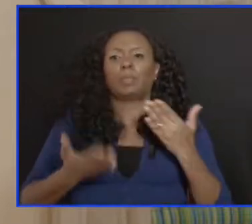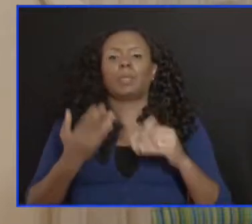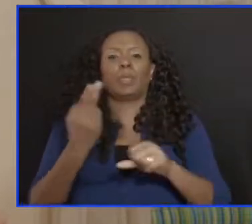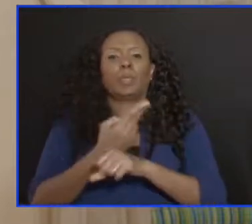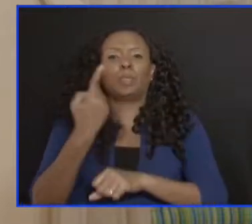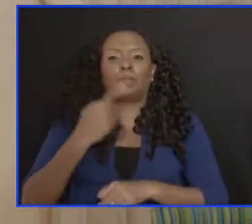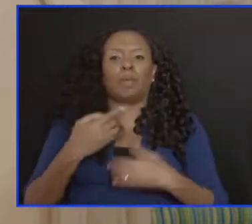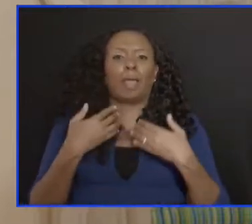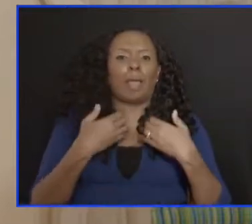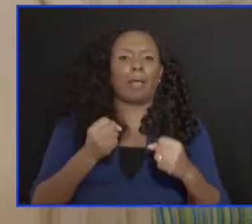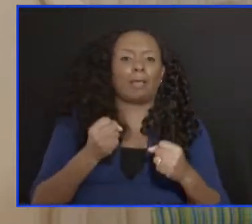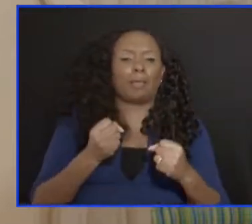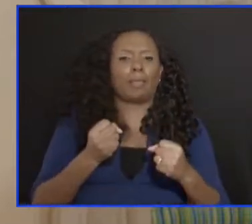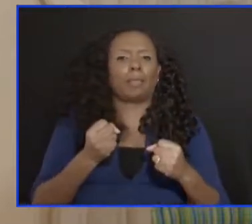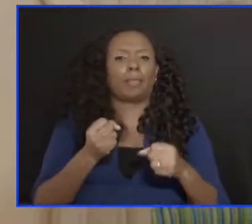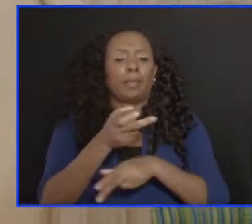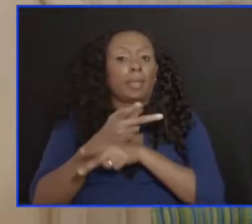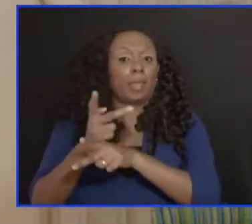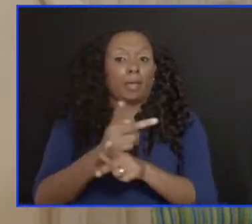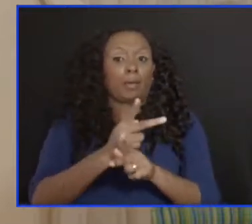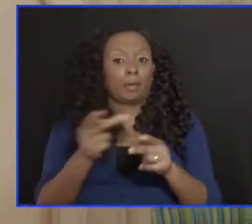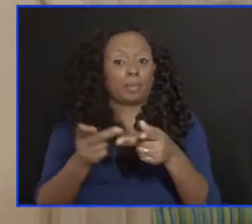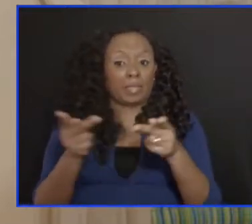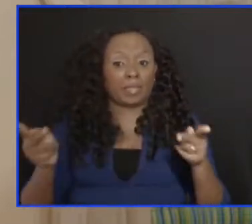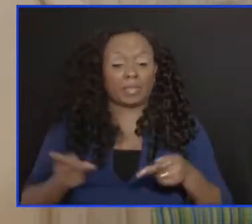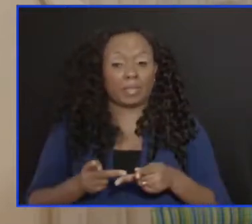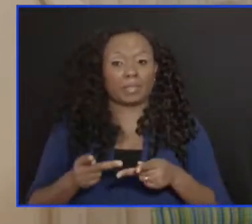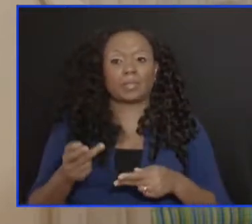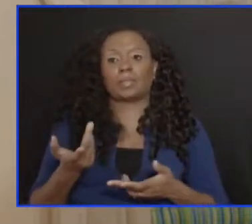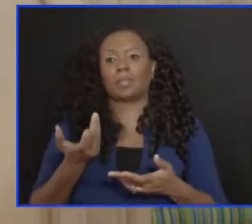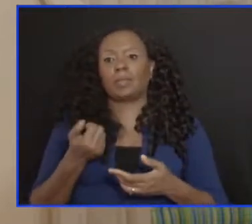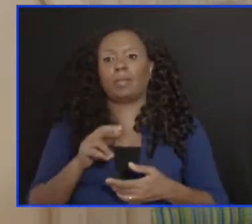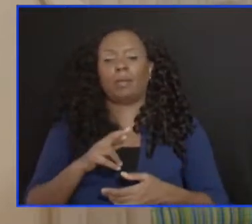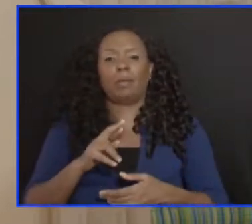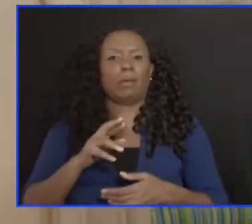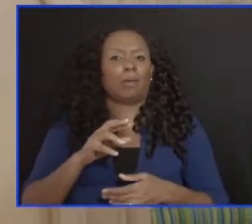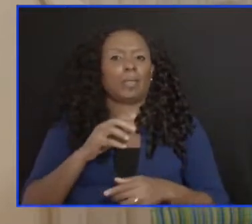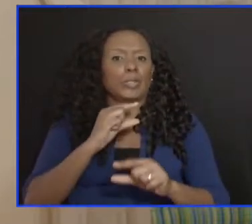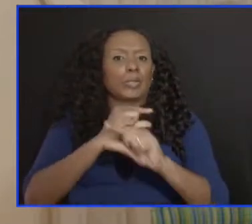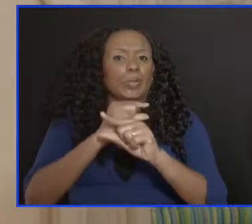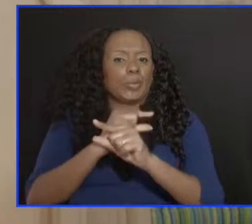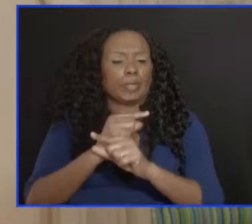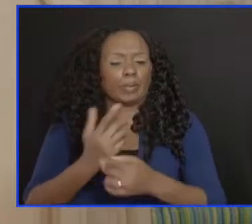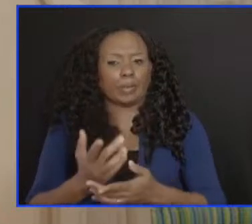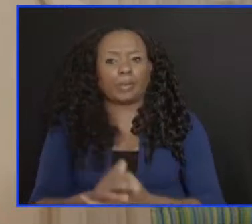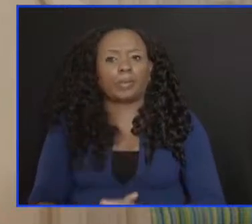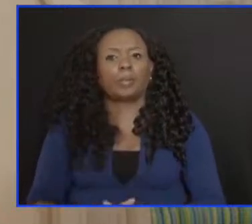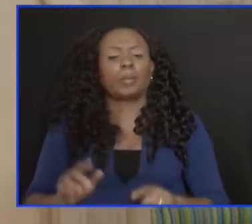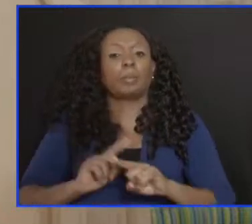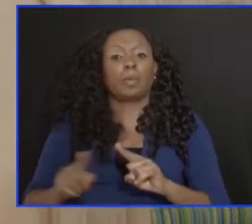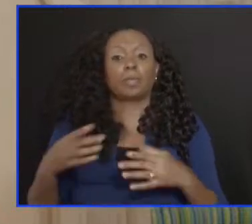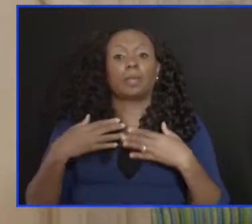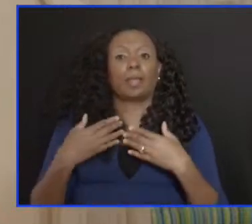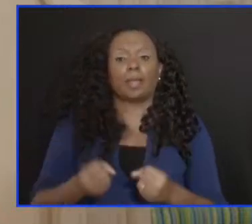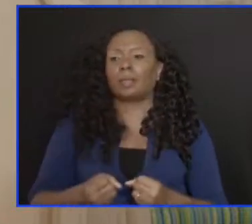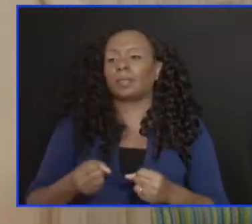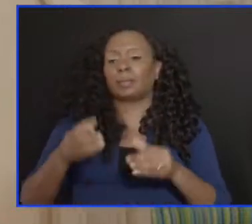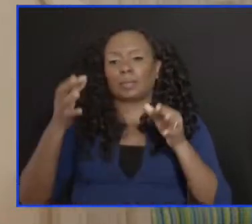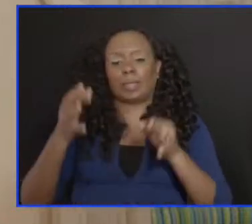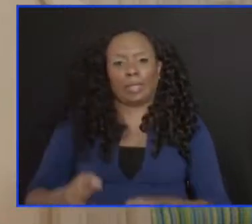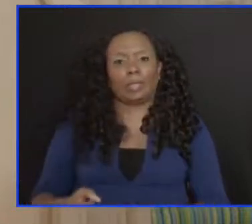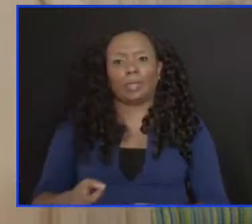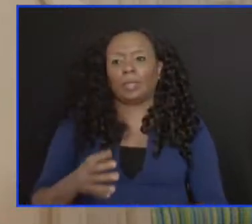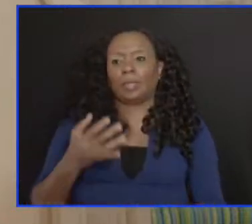you may use it in healthcare facilities, etc. Once again, it is the public health officials who are making the determination, do I need to do